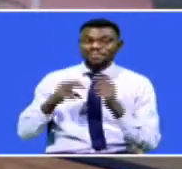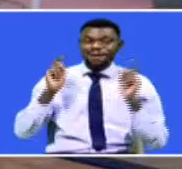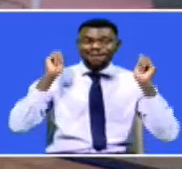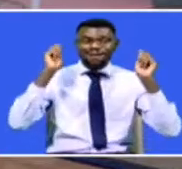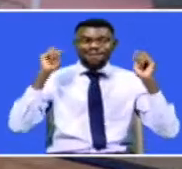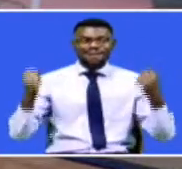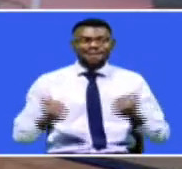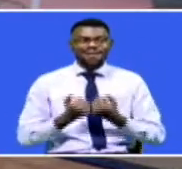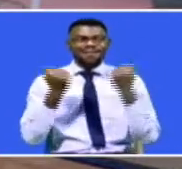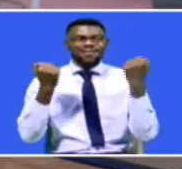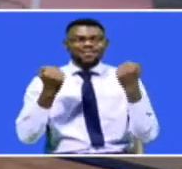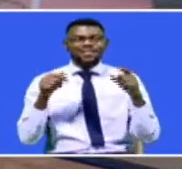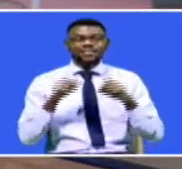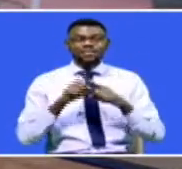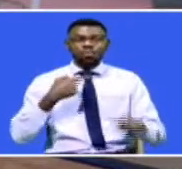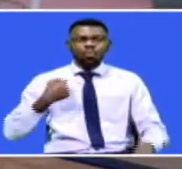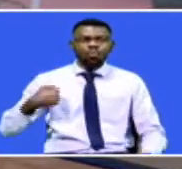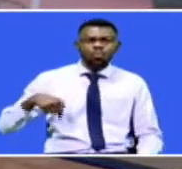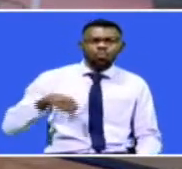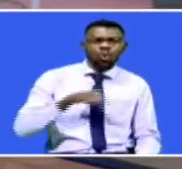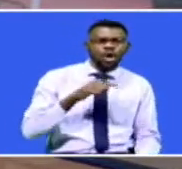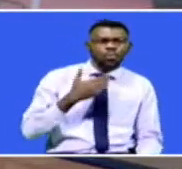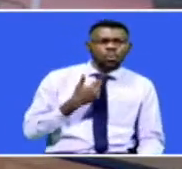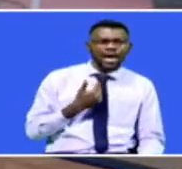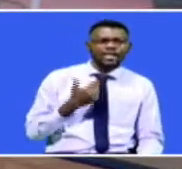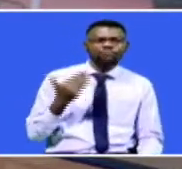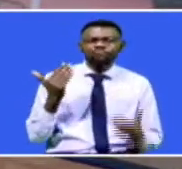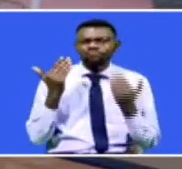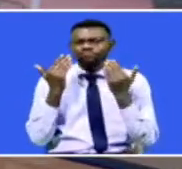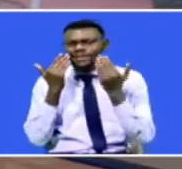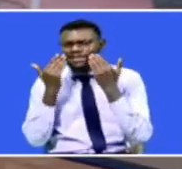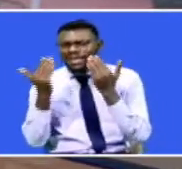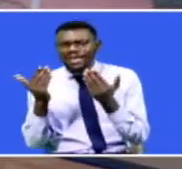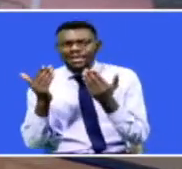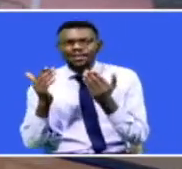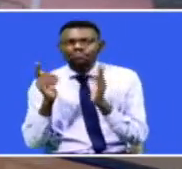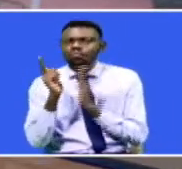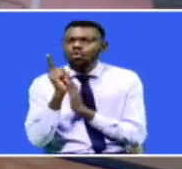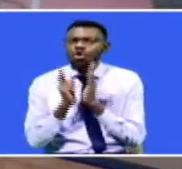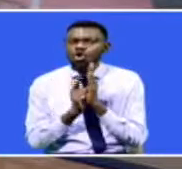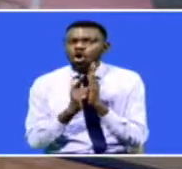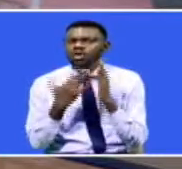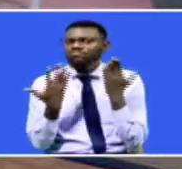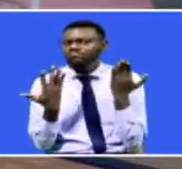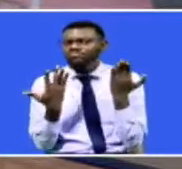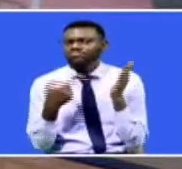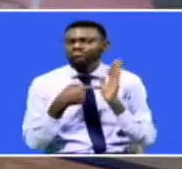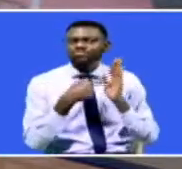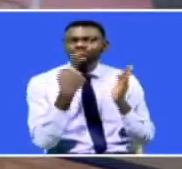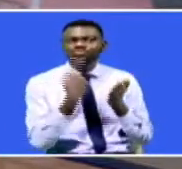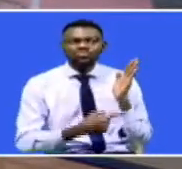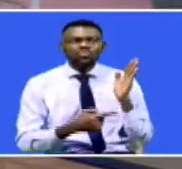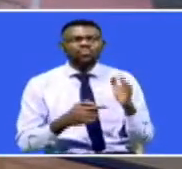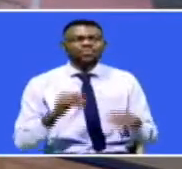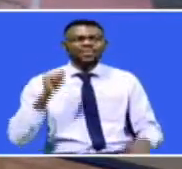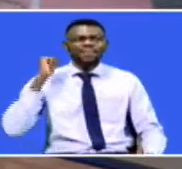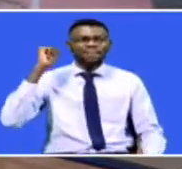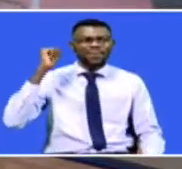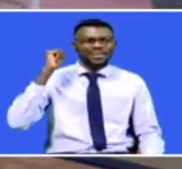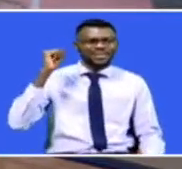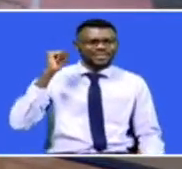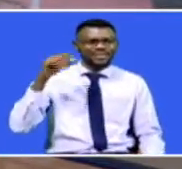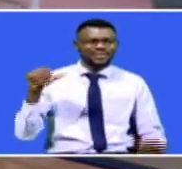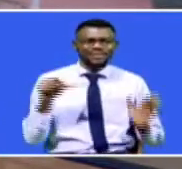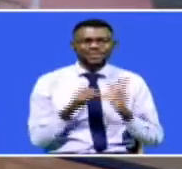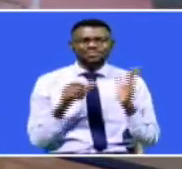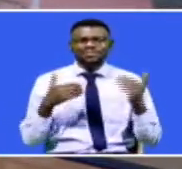week. Tonight, we just want to explore what exactly the rule of law says in the midst of all the political noise.